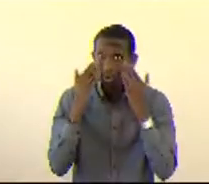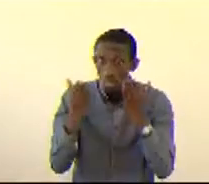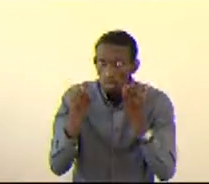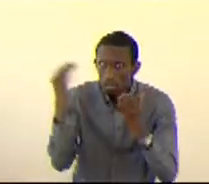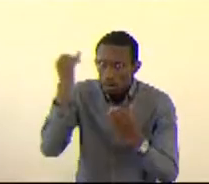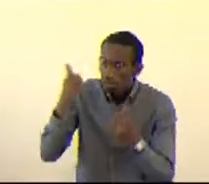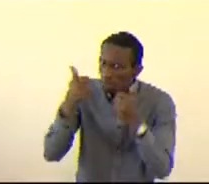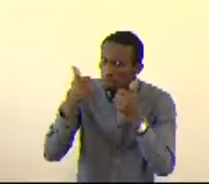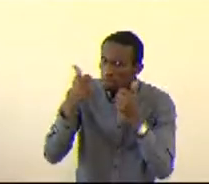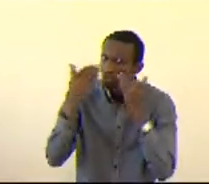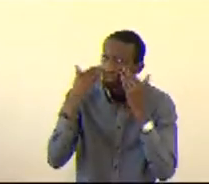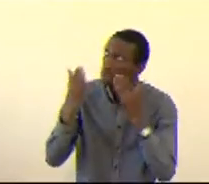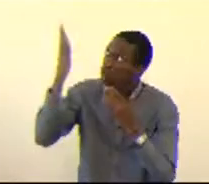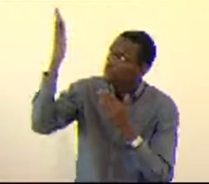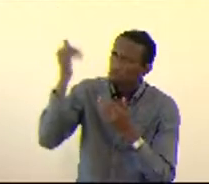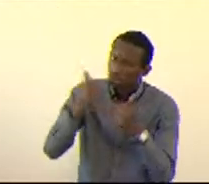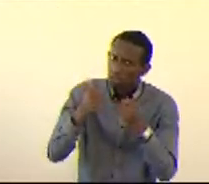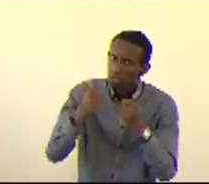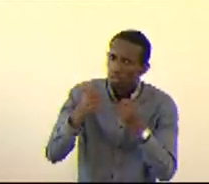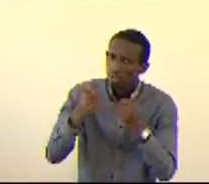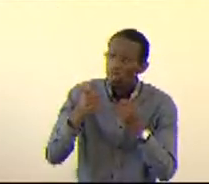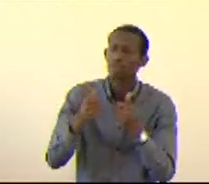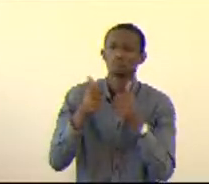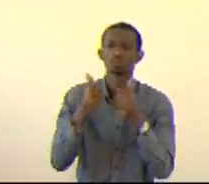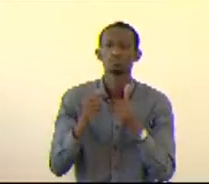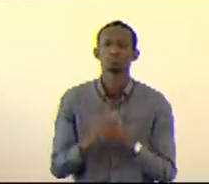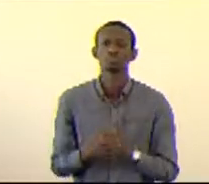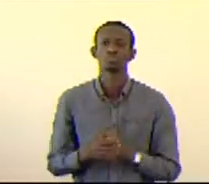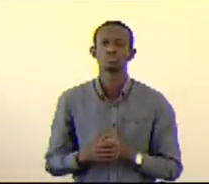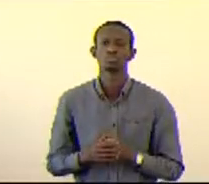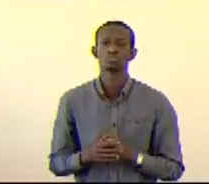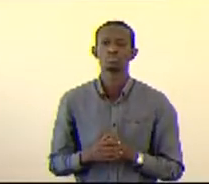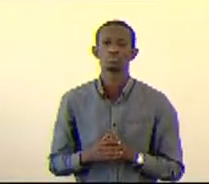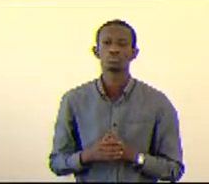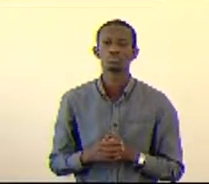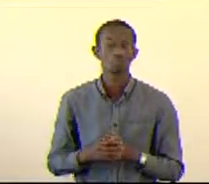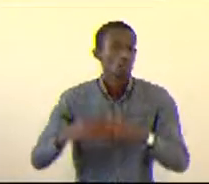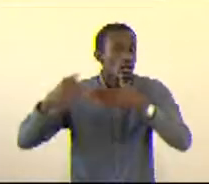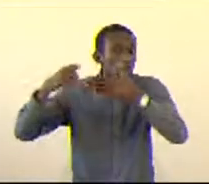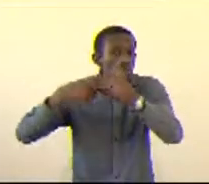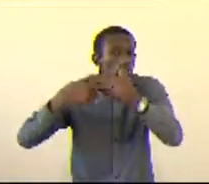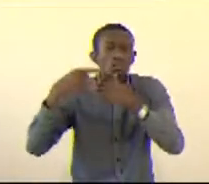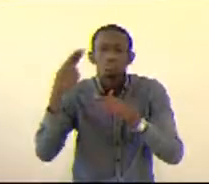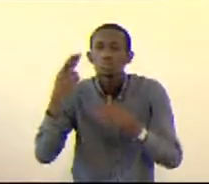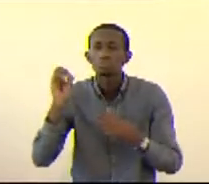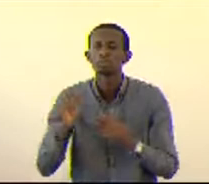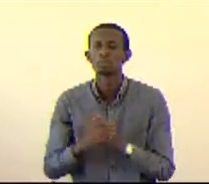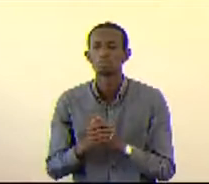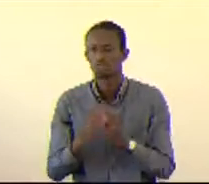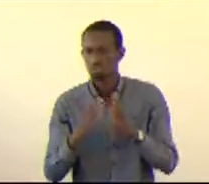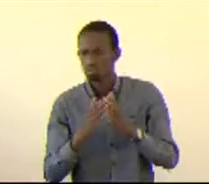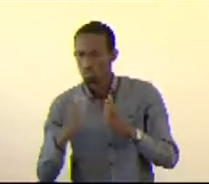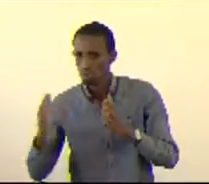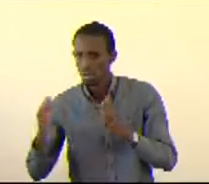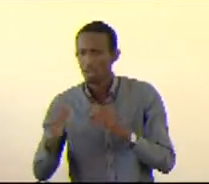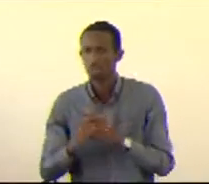well? Okay, I hope so. So, negative 20 to zero. Now, from negative 20